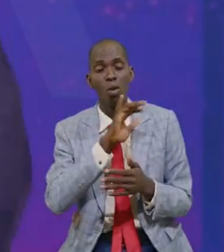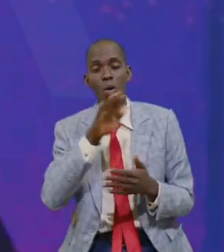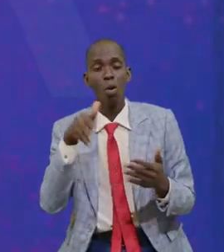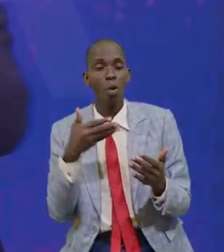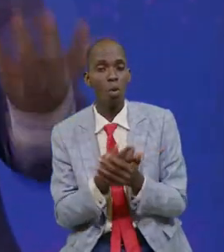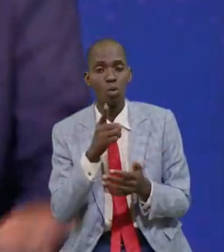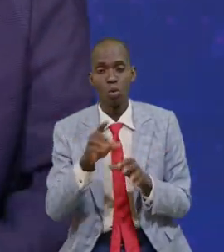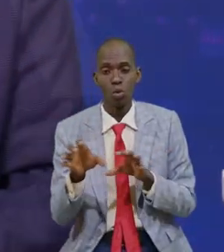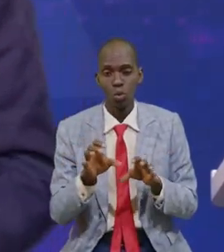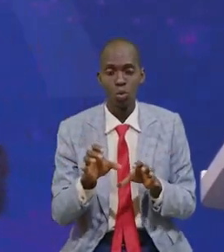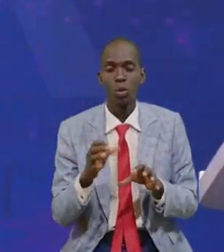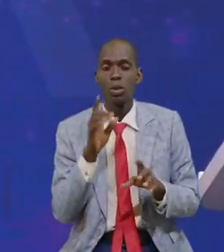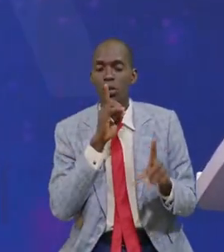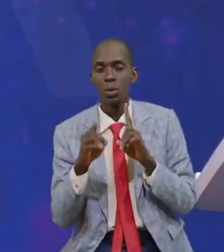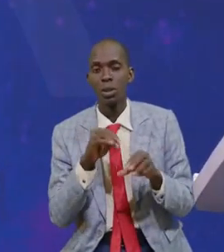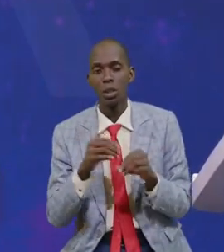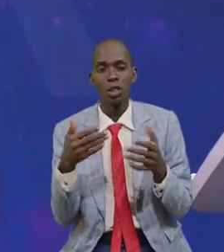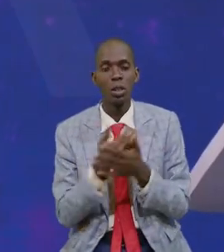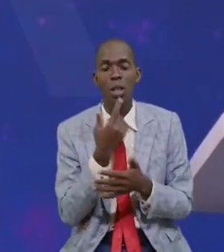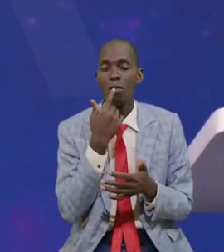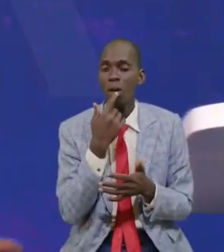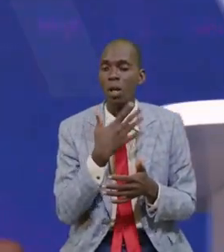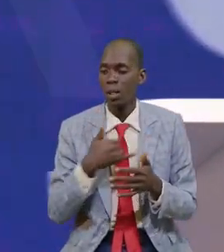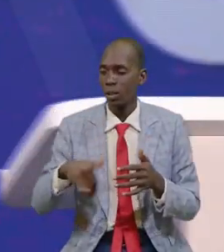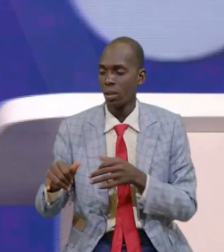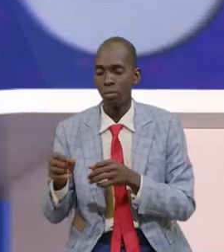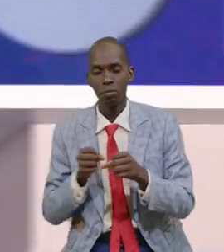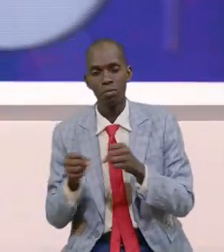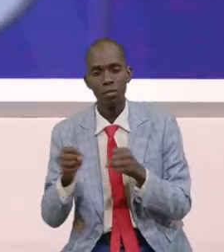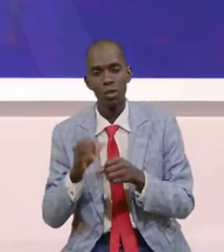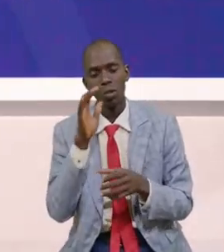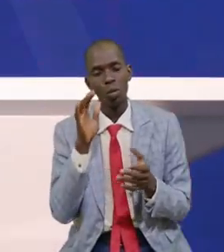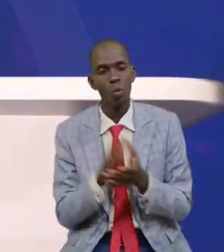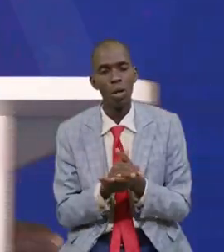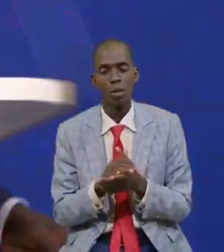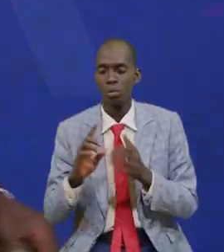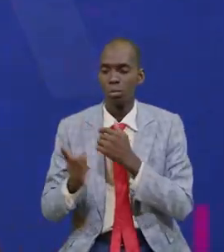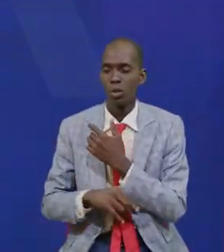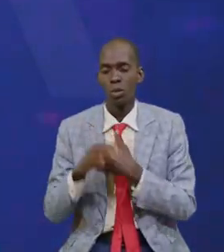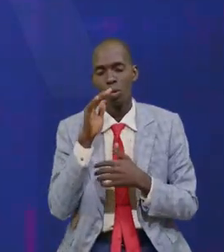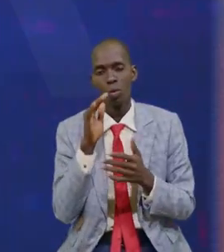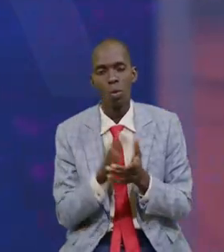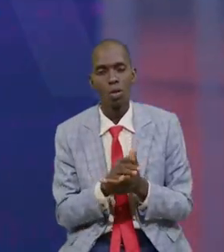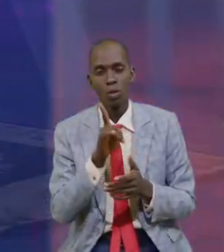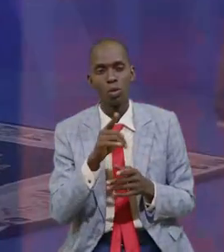wife. You speak in tongues, you steal church money. You speak in tongues and you do